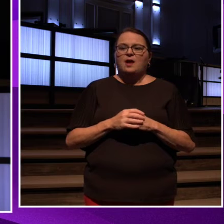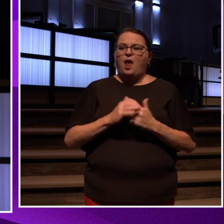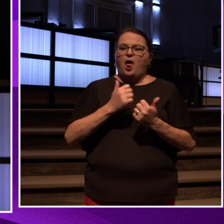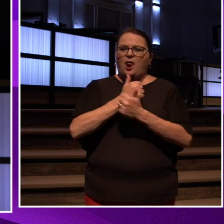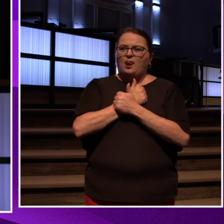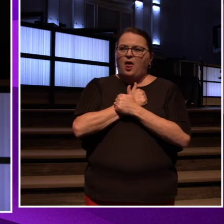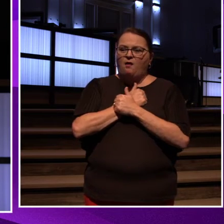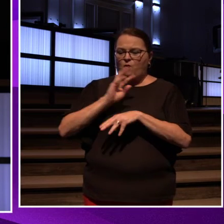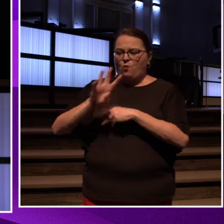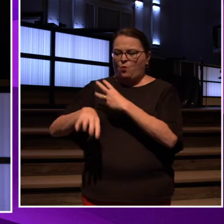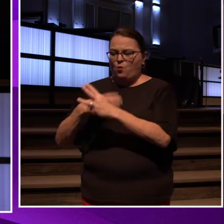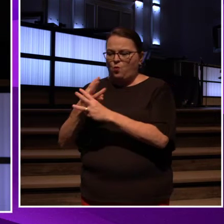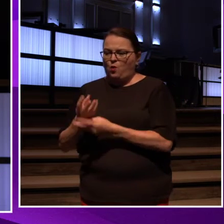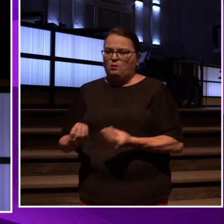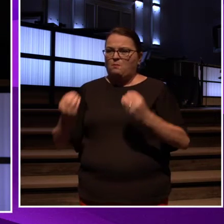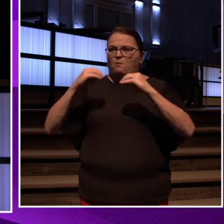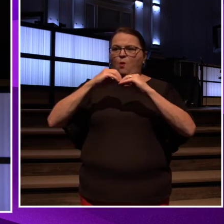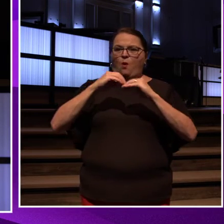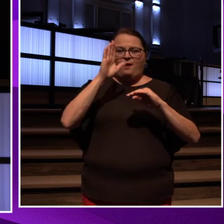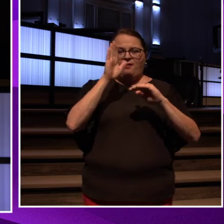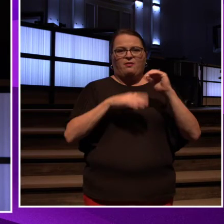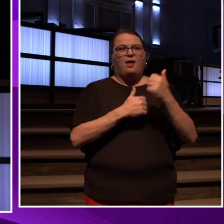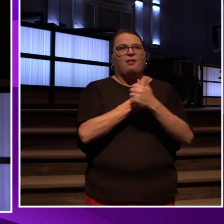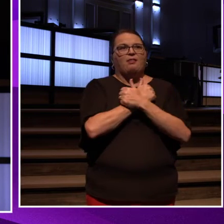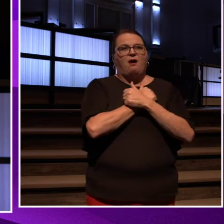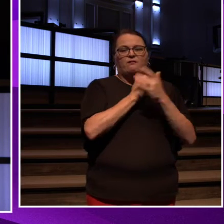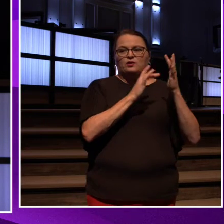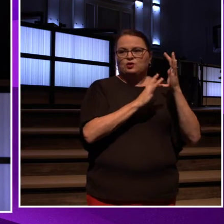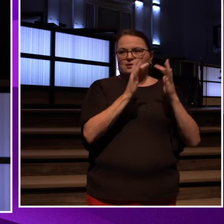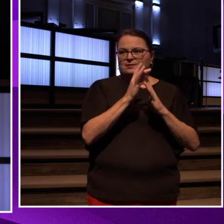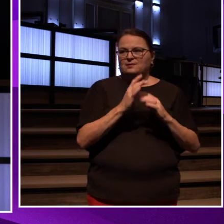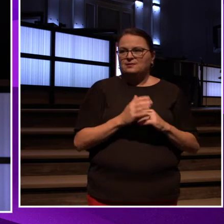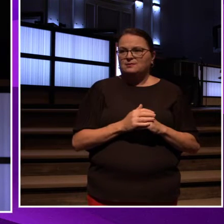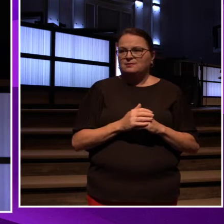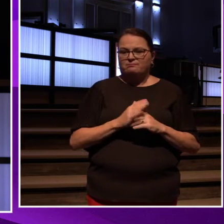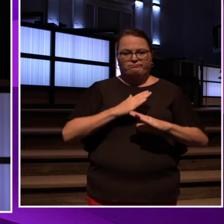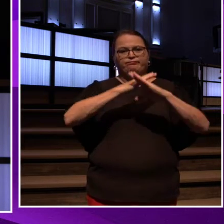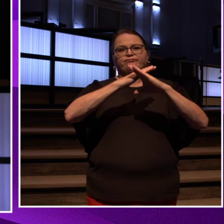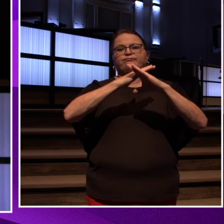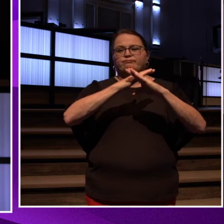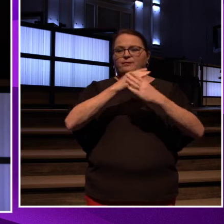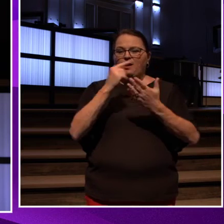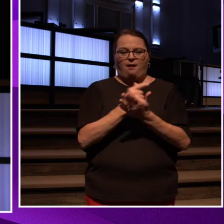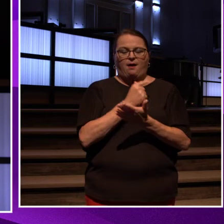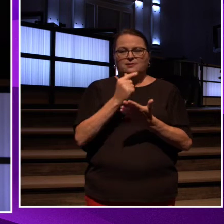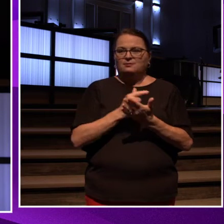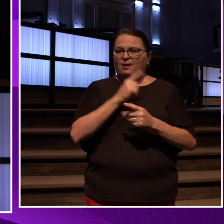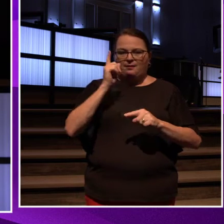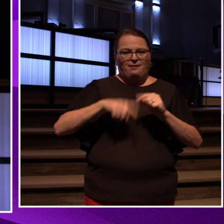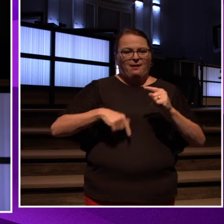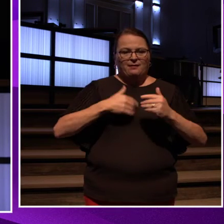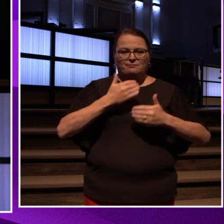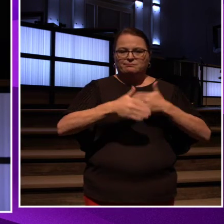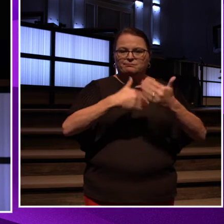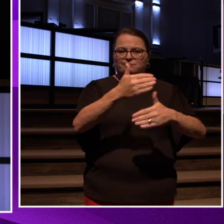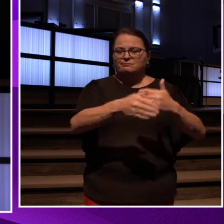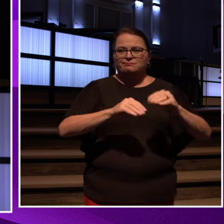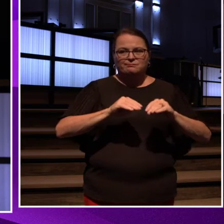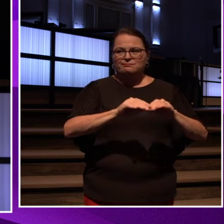Jesus. And therefore, we've hindered the gospel from flowing through us.